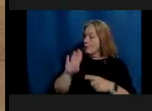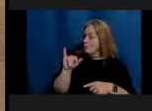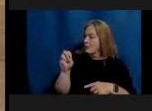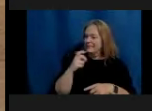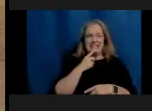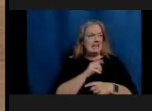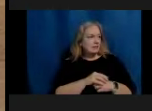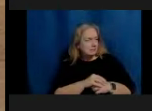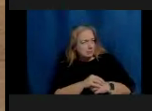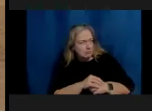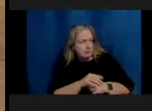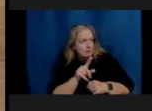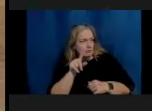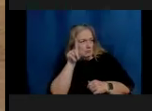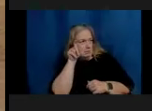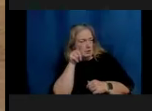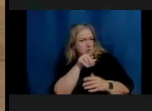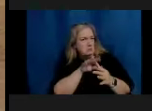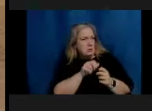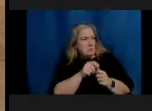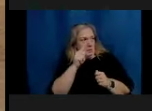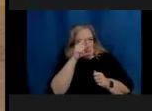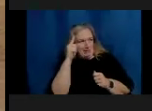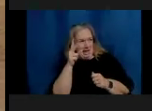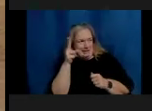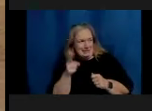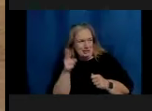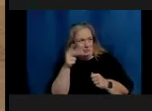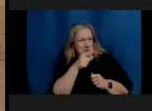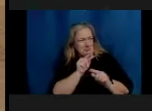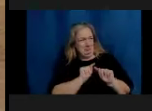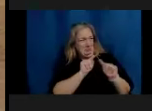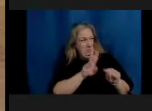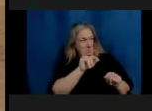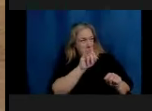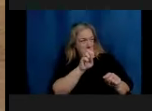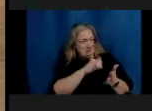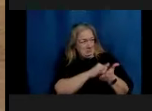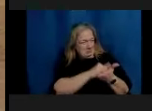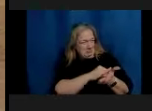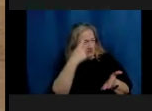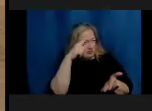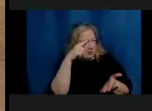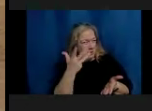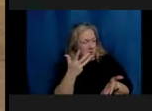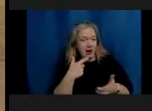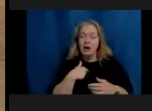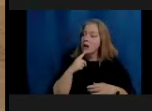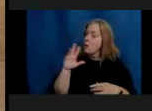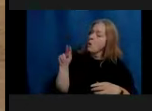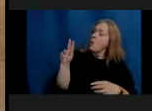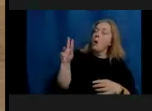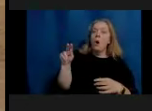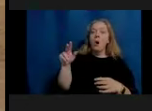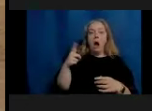very based in like a lot of like Black history. What are you going to Boise for? So a lot of people, I was just like, no, I've like seen